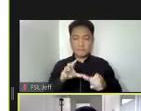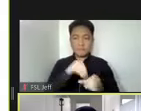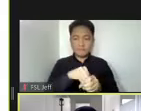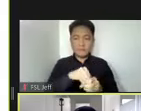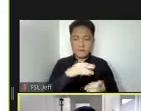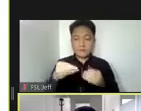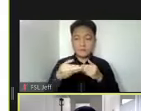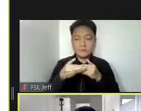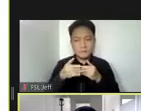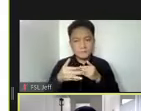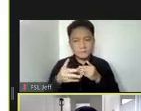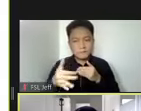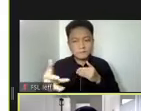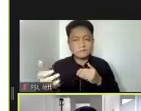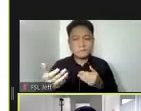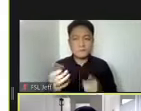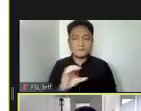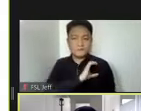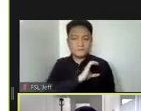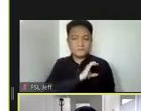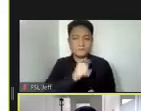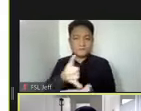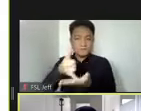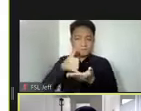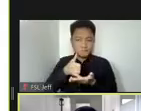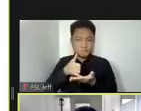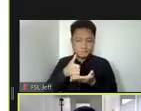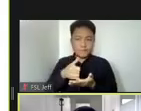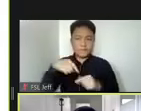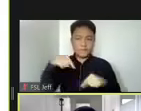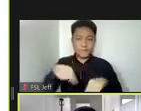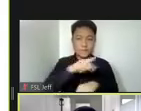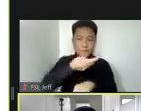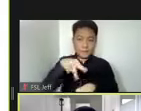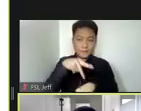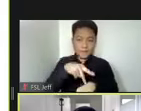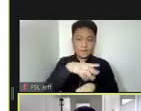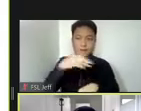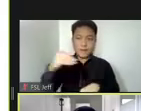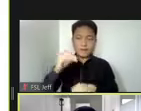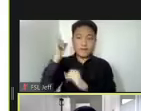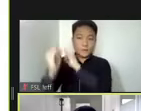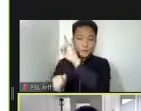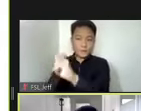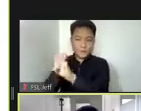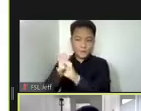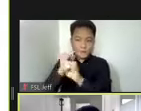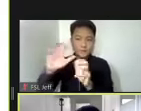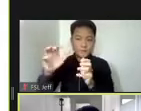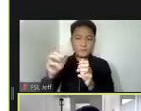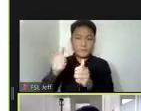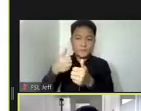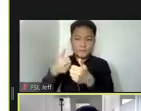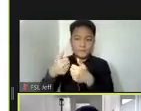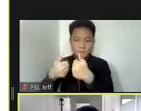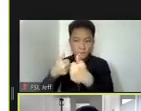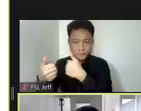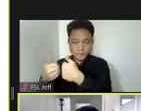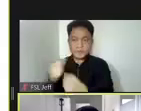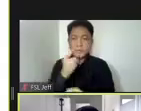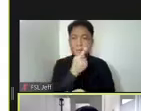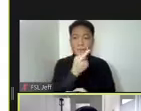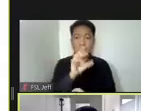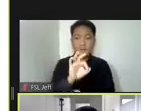competition. And in 1995, I represent our country in bench press qualifier in Atlanta, Georgia. Next